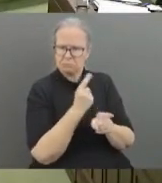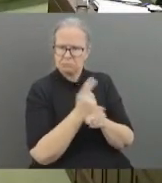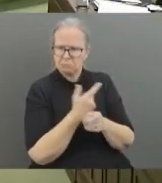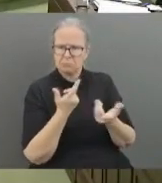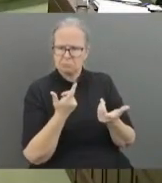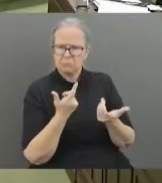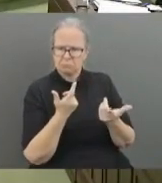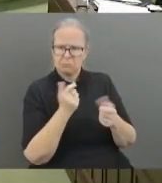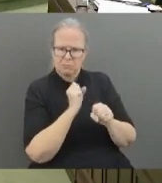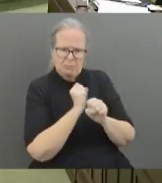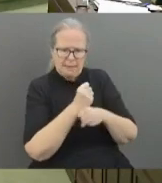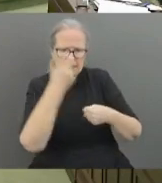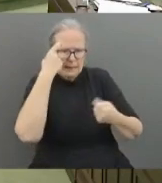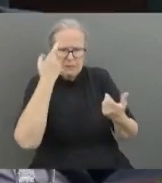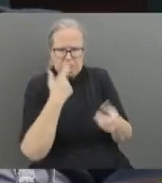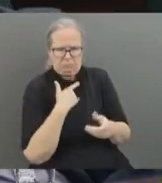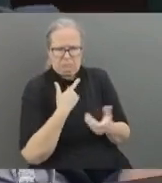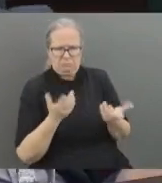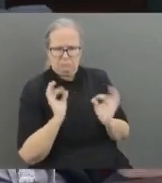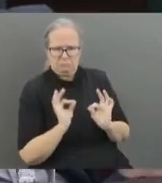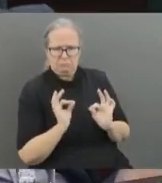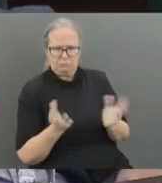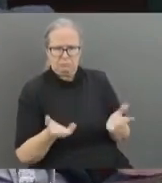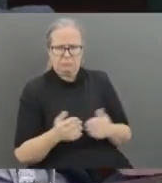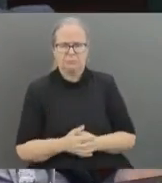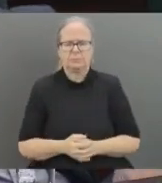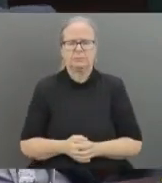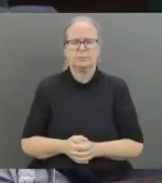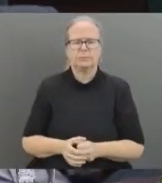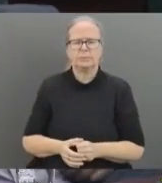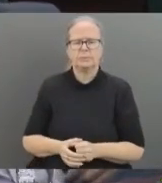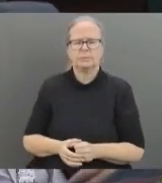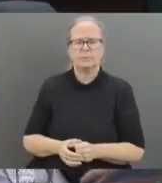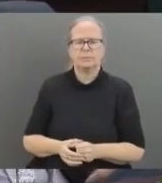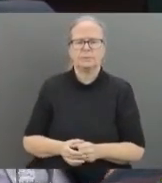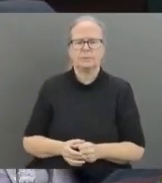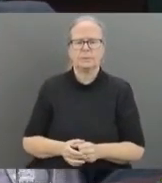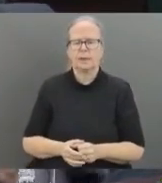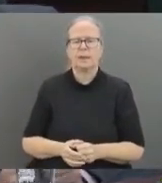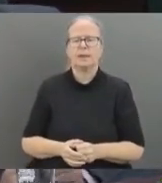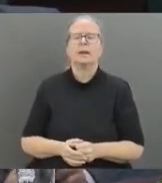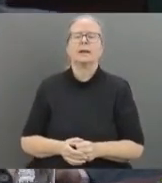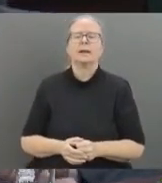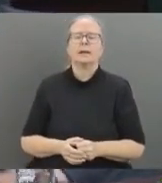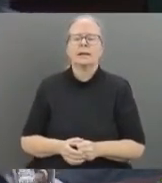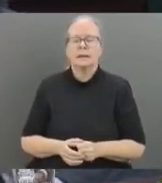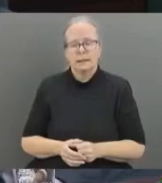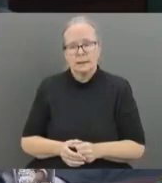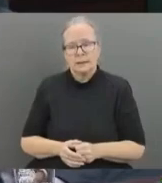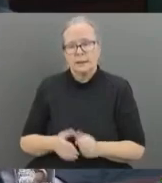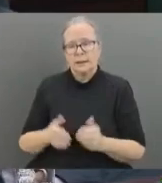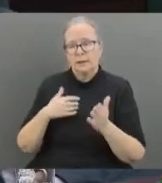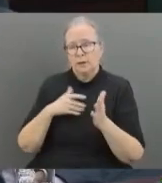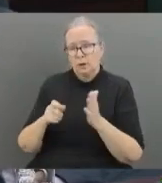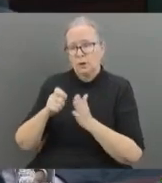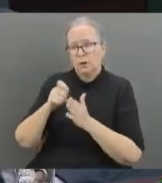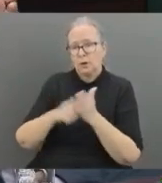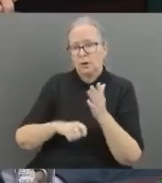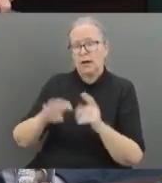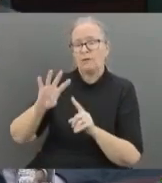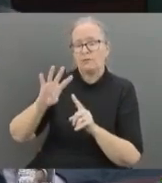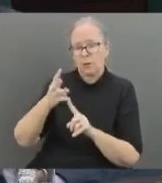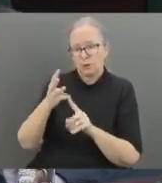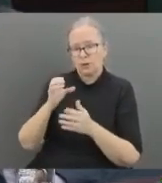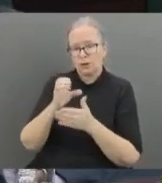for Banff-Kananaskis. Given it seems the minister has written the 4th chapter in his book about wildlife management, which is like, don't like the standard